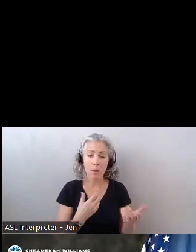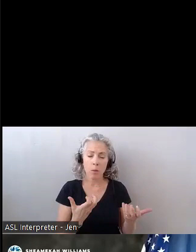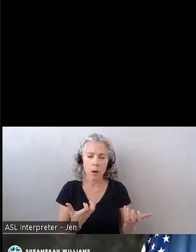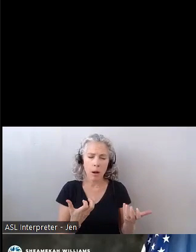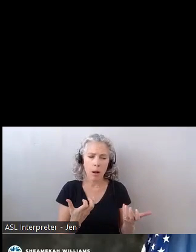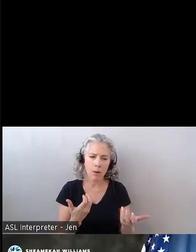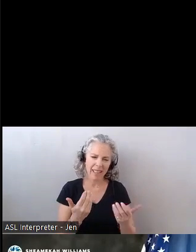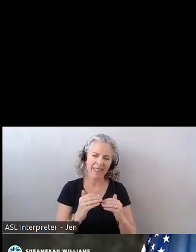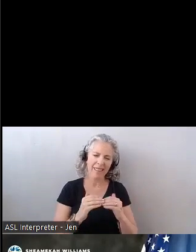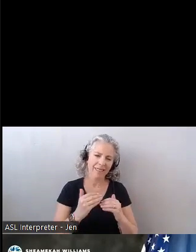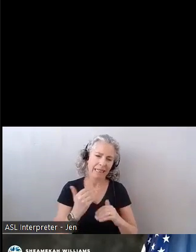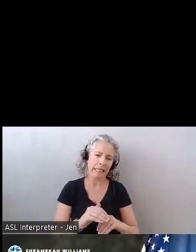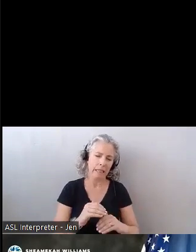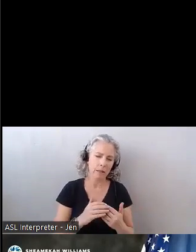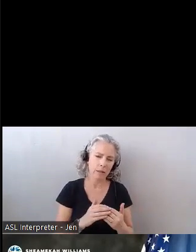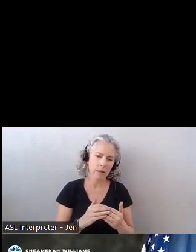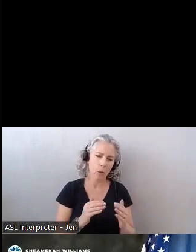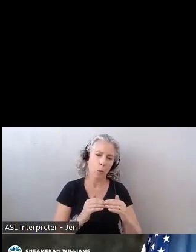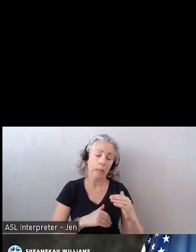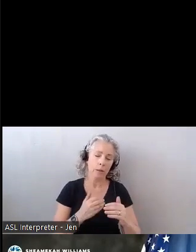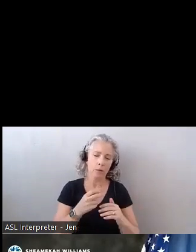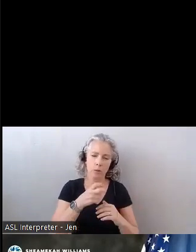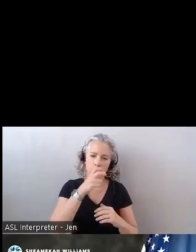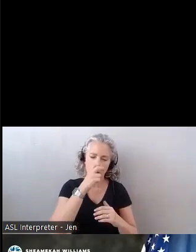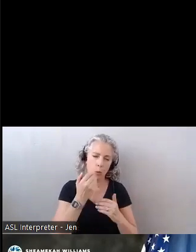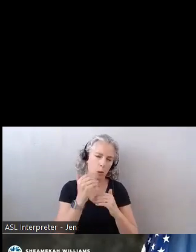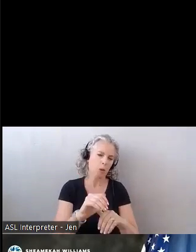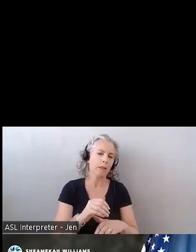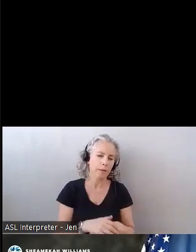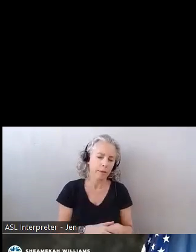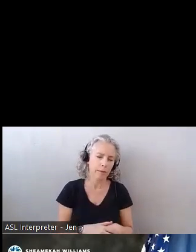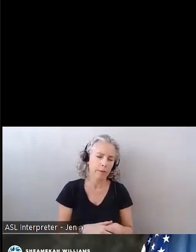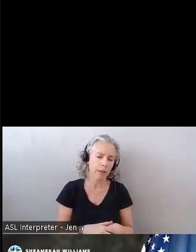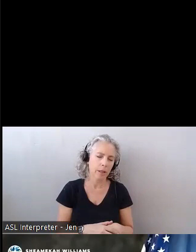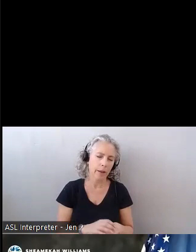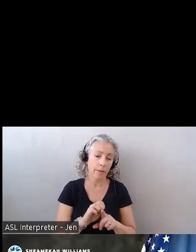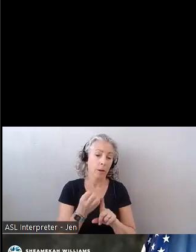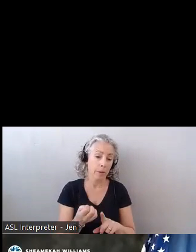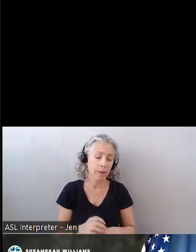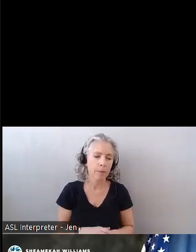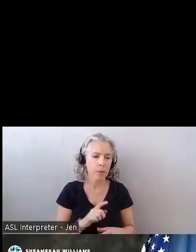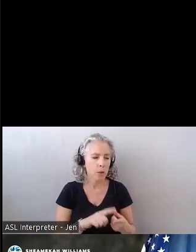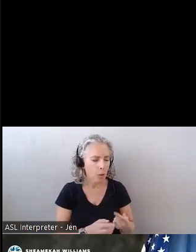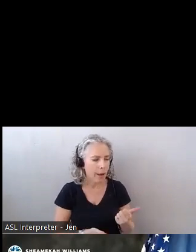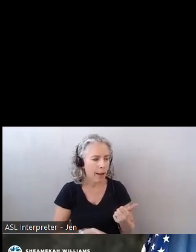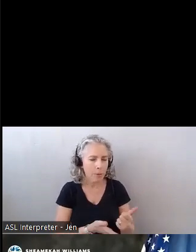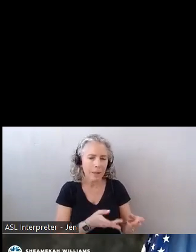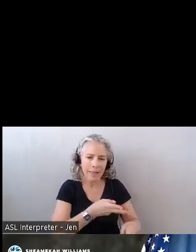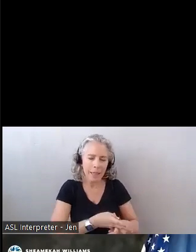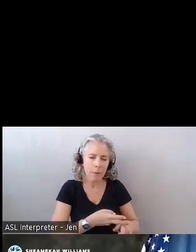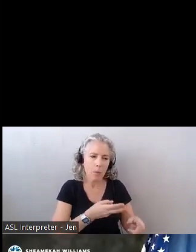least restrictive environments and those creative environments and approaches that we can provide in order to maintain and keep young people at